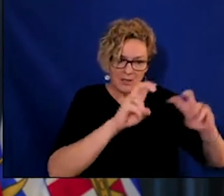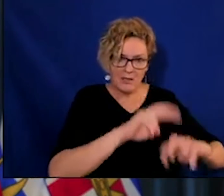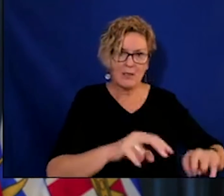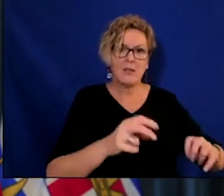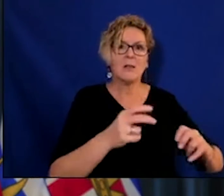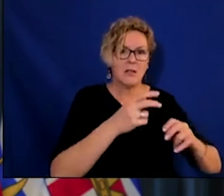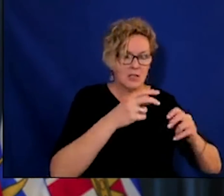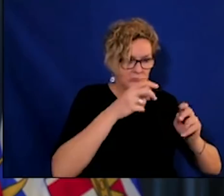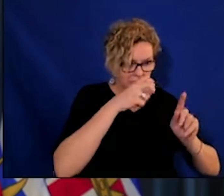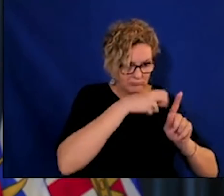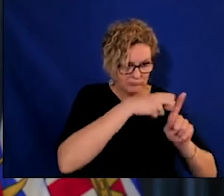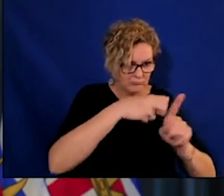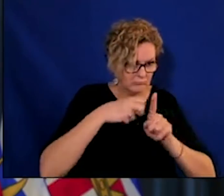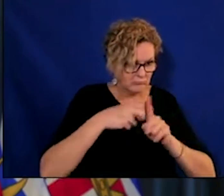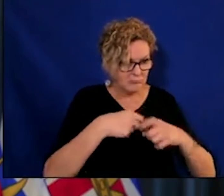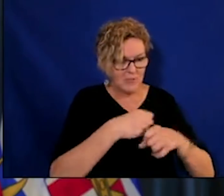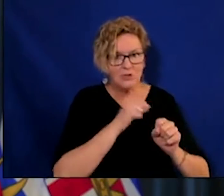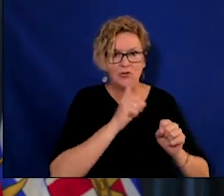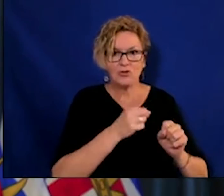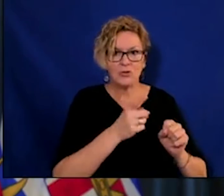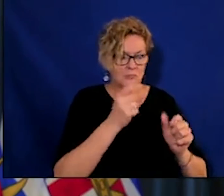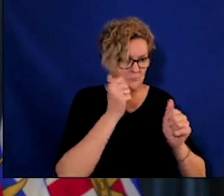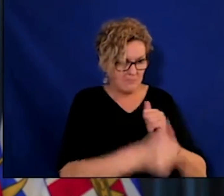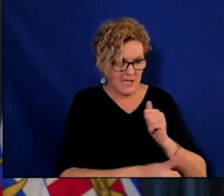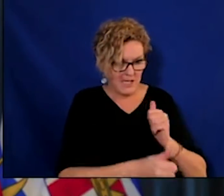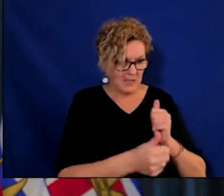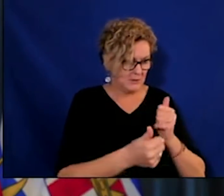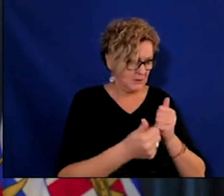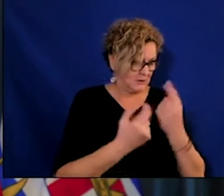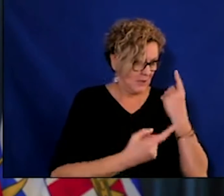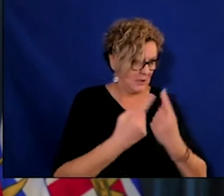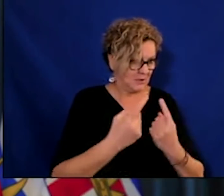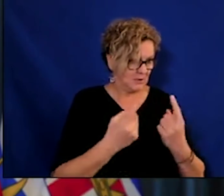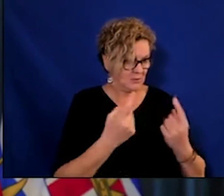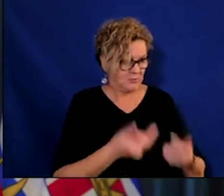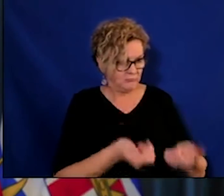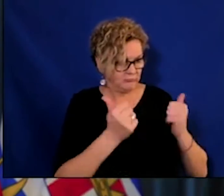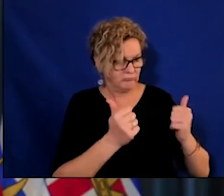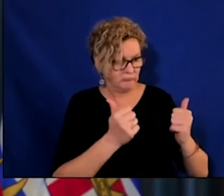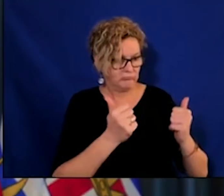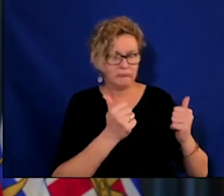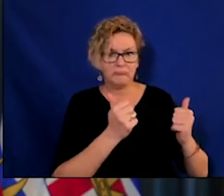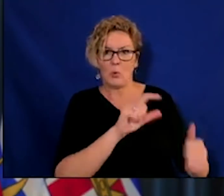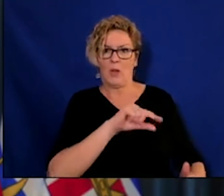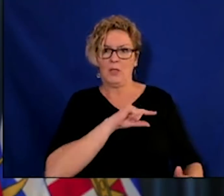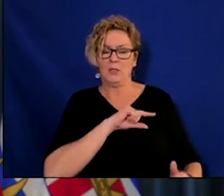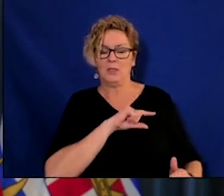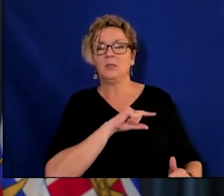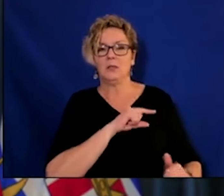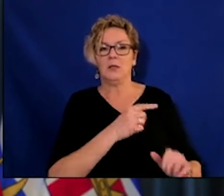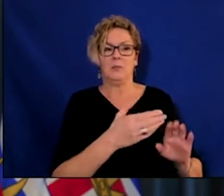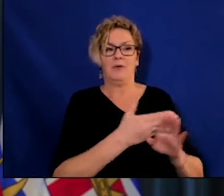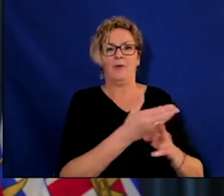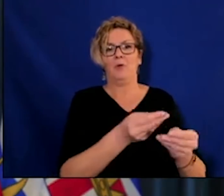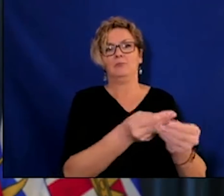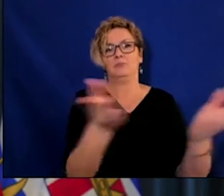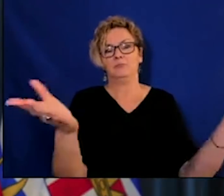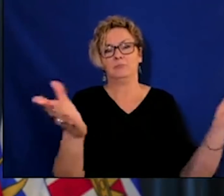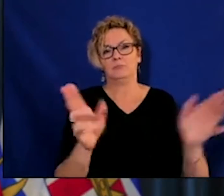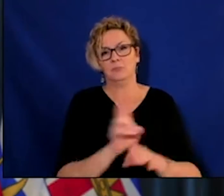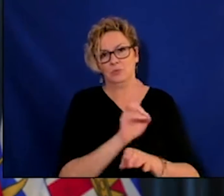to ensure that all of this material meets the test of our public healthcare system and the requirements of the people who work